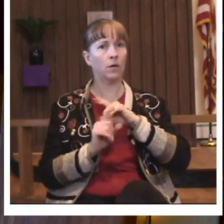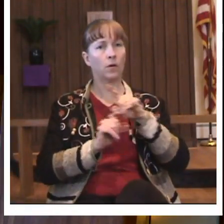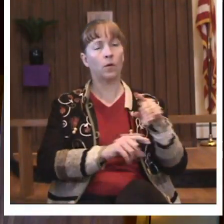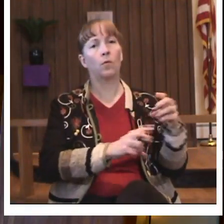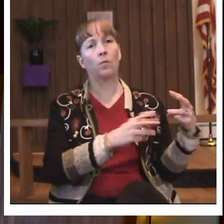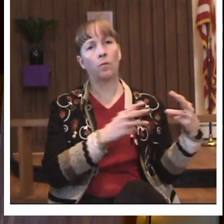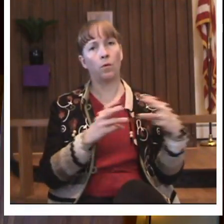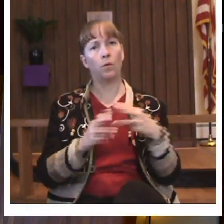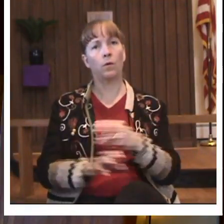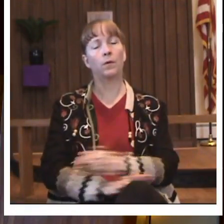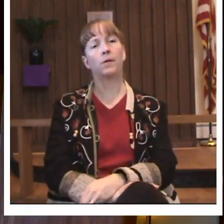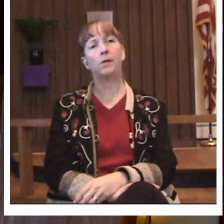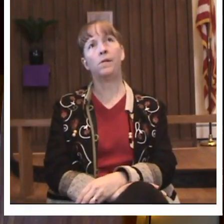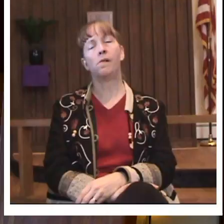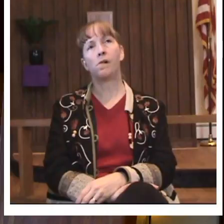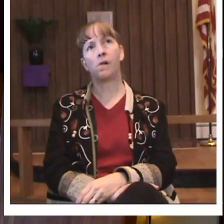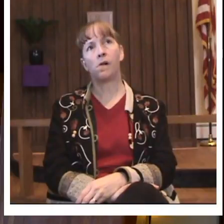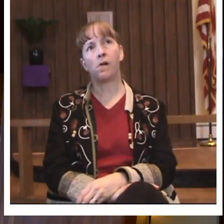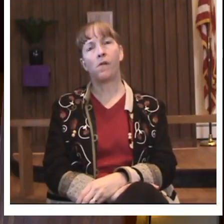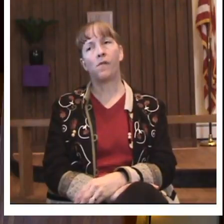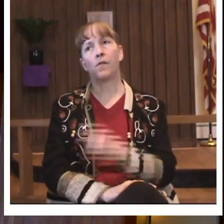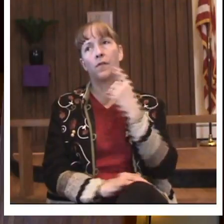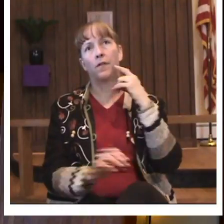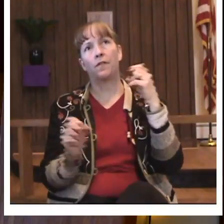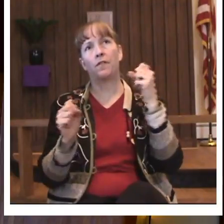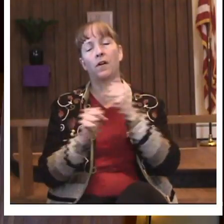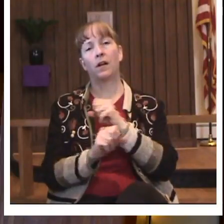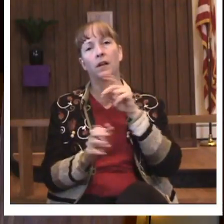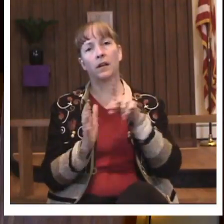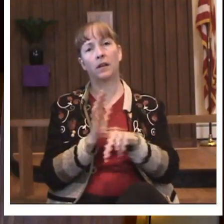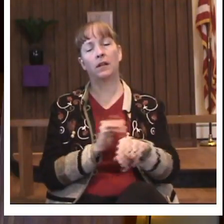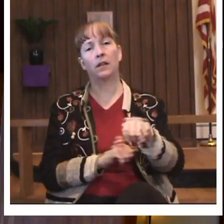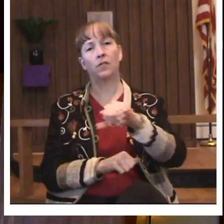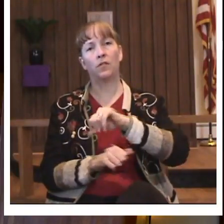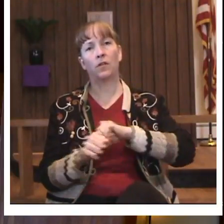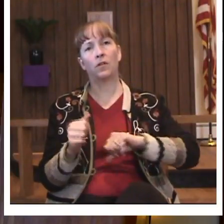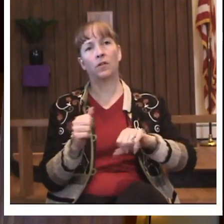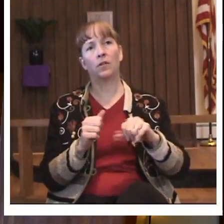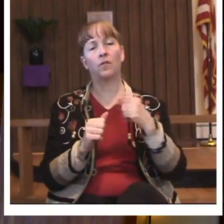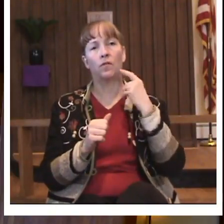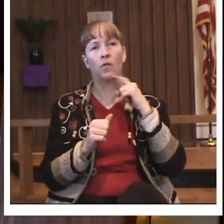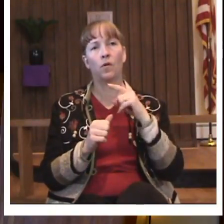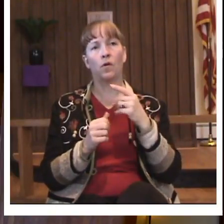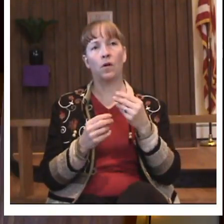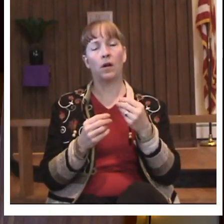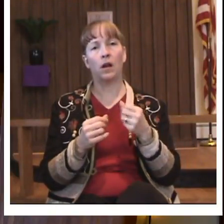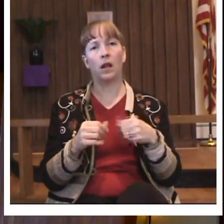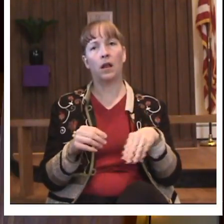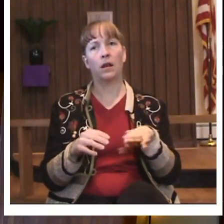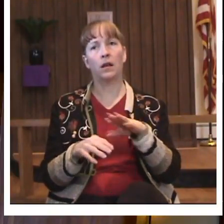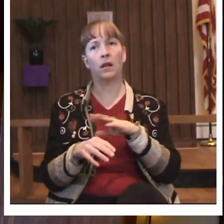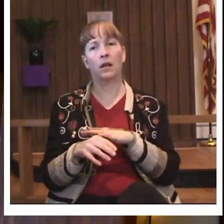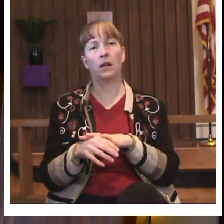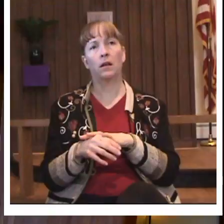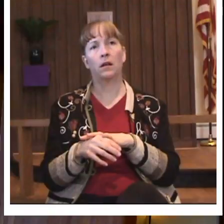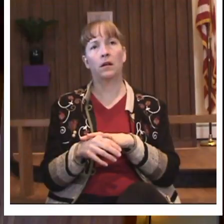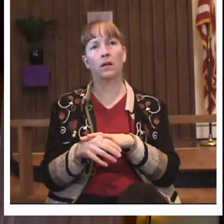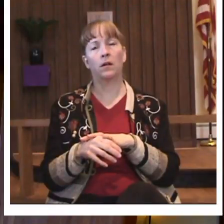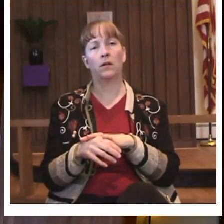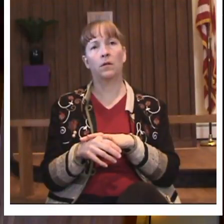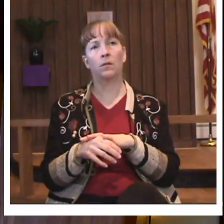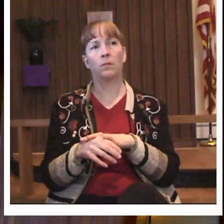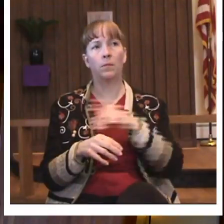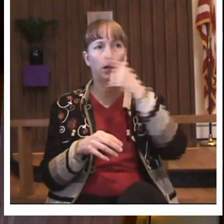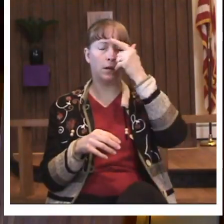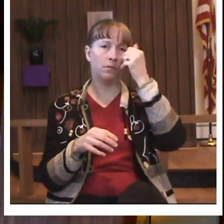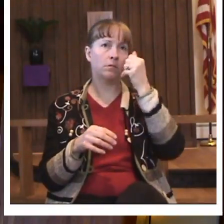war, to fight and kill one another over a piece of land, over a